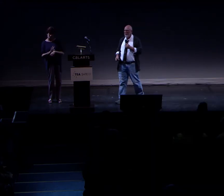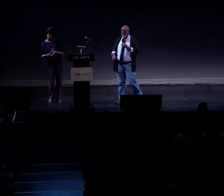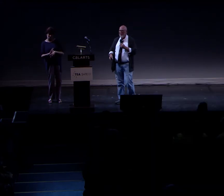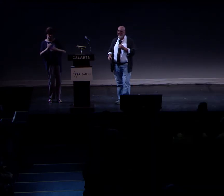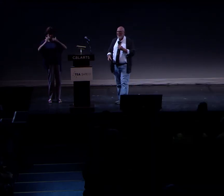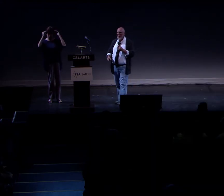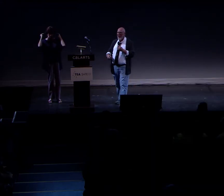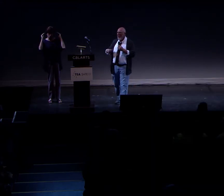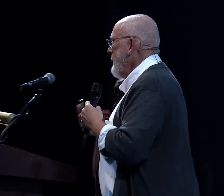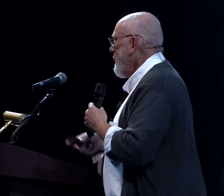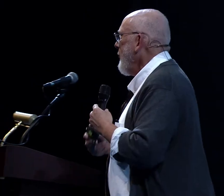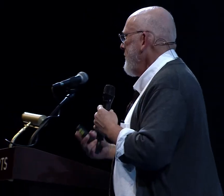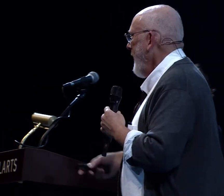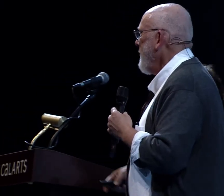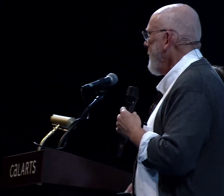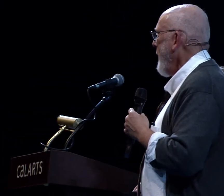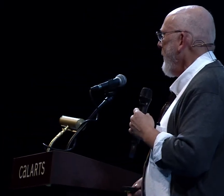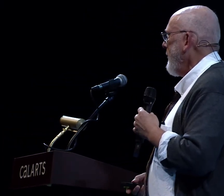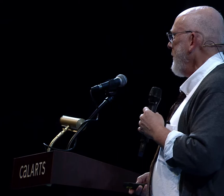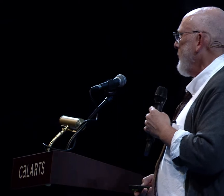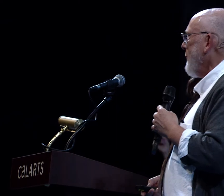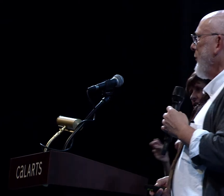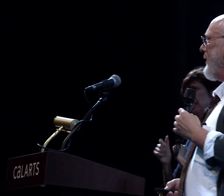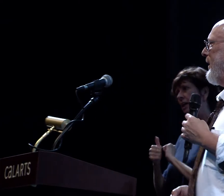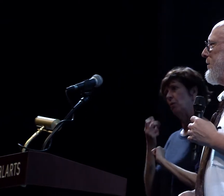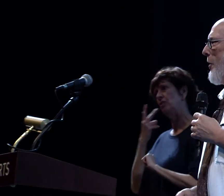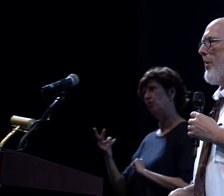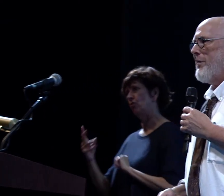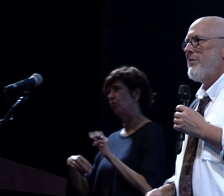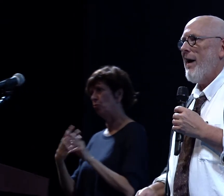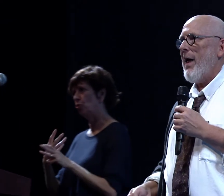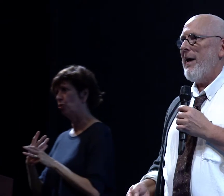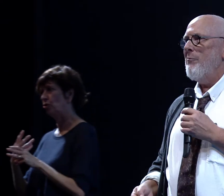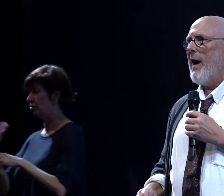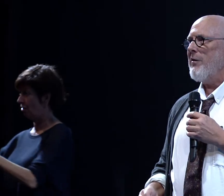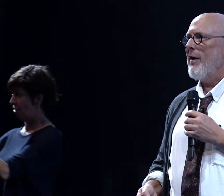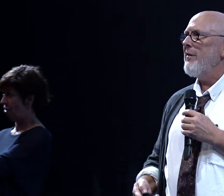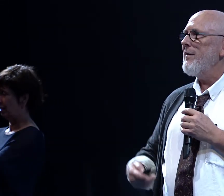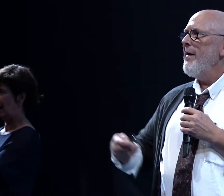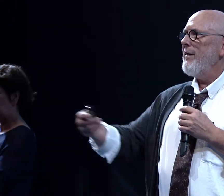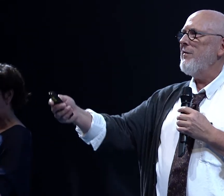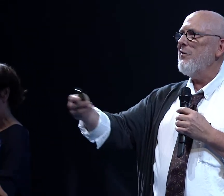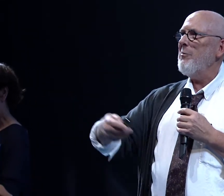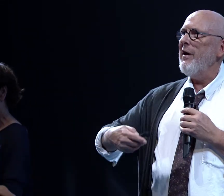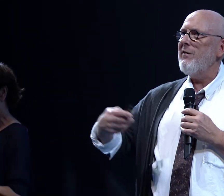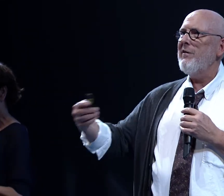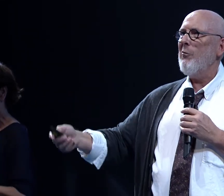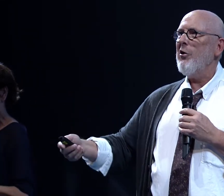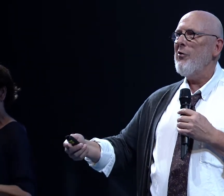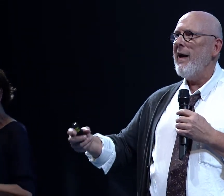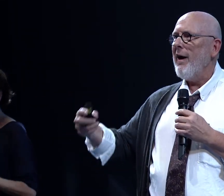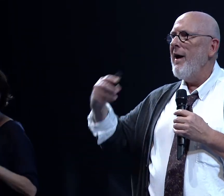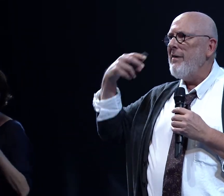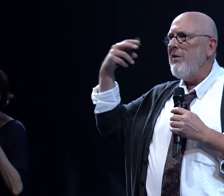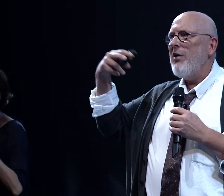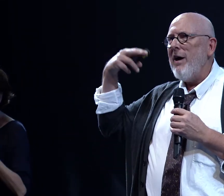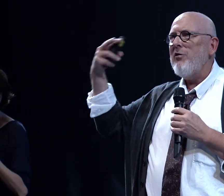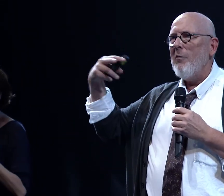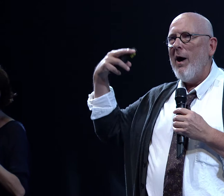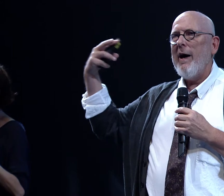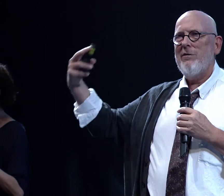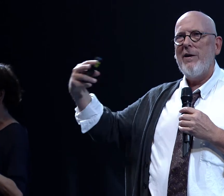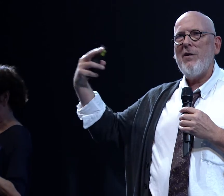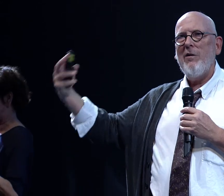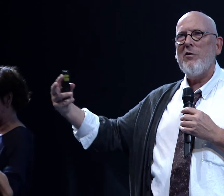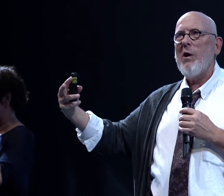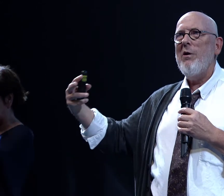back to Louis' question yesterday, I'm sure it changed the way I perceived the world. So art does have that impact on us. These experiences that we're creating, they change